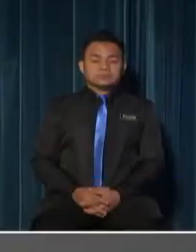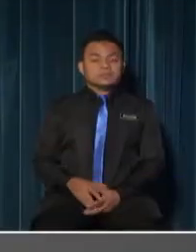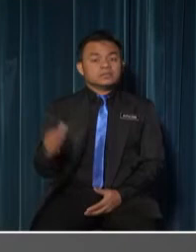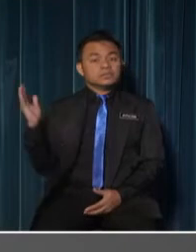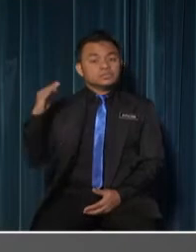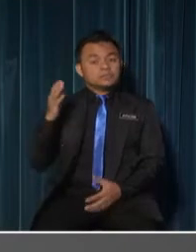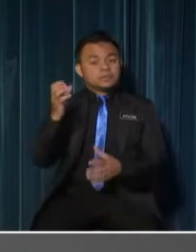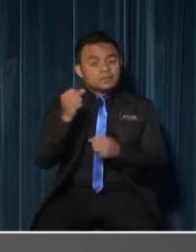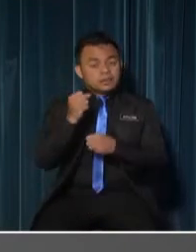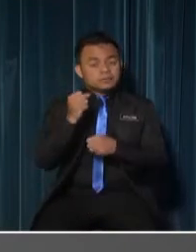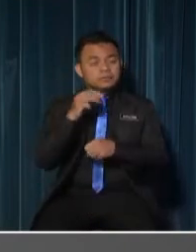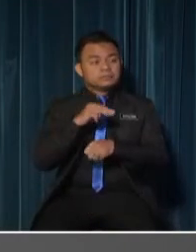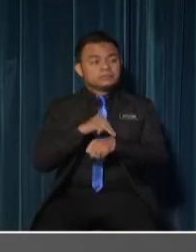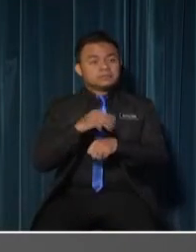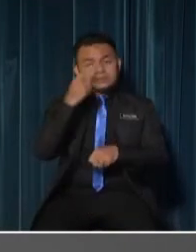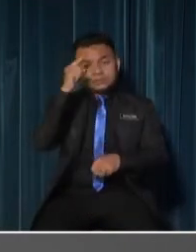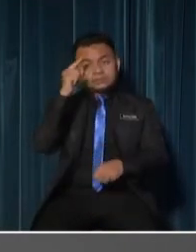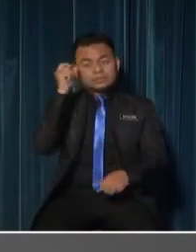Let's take a moment to think.